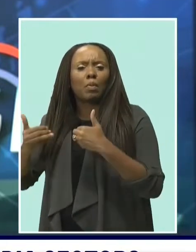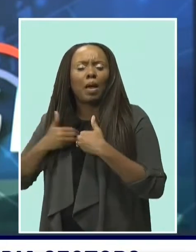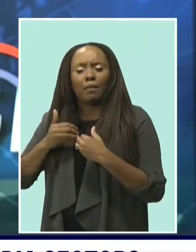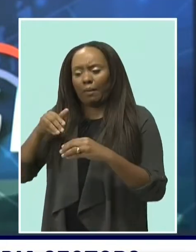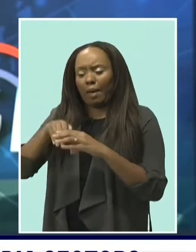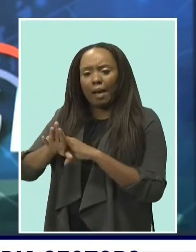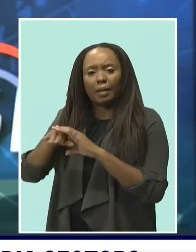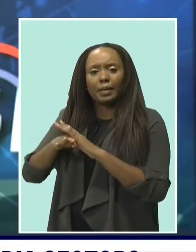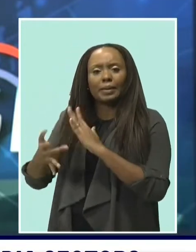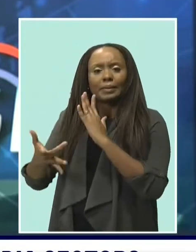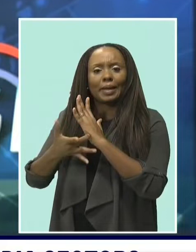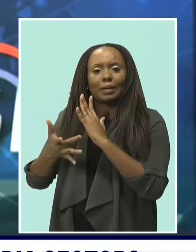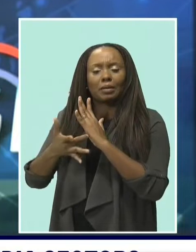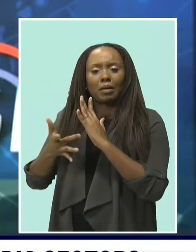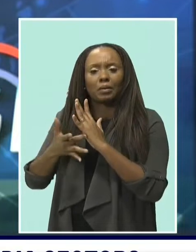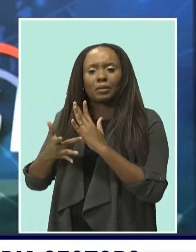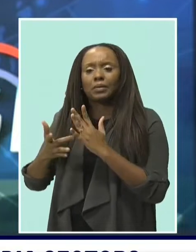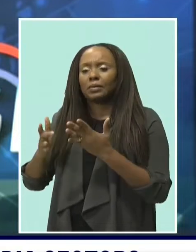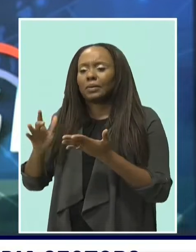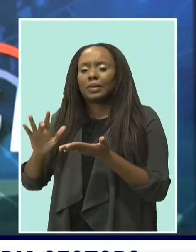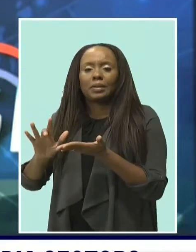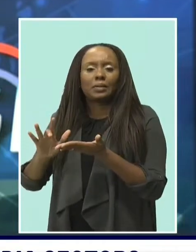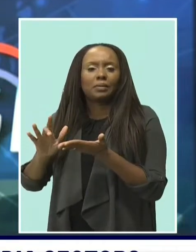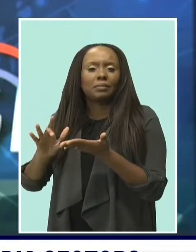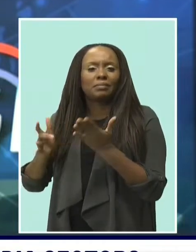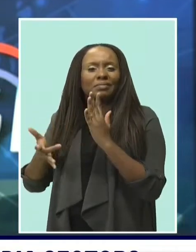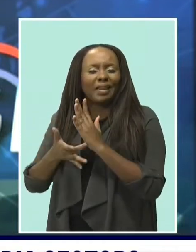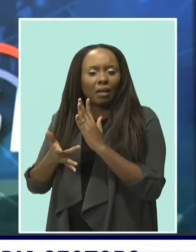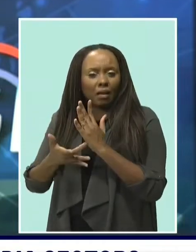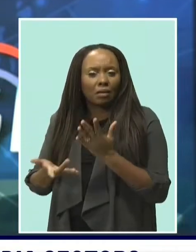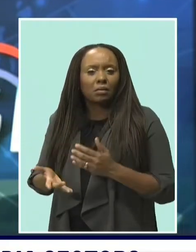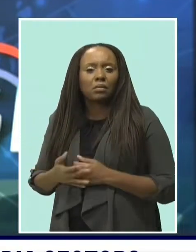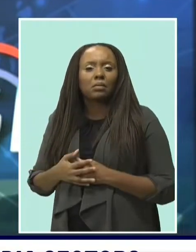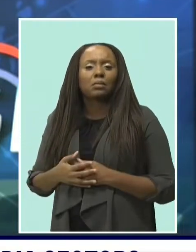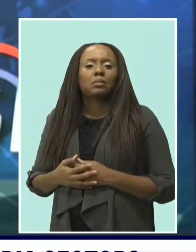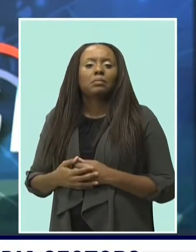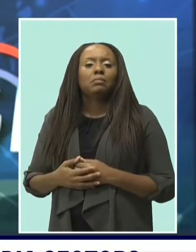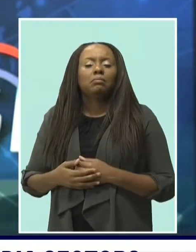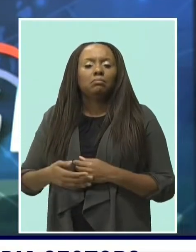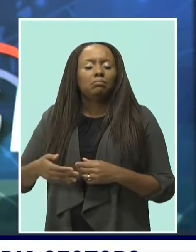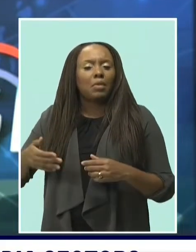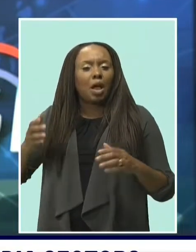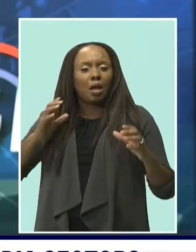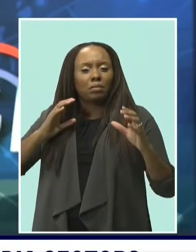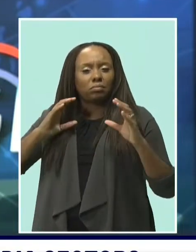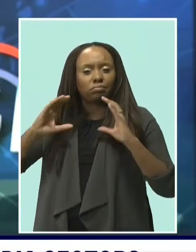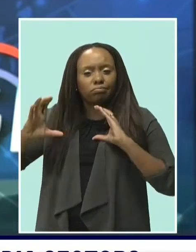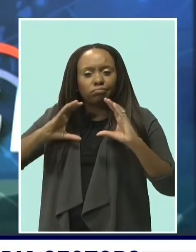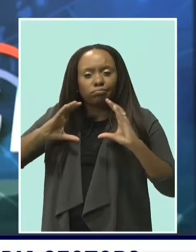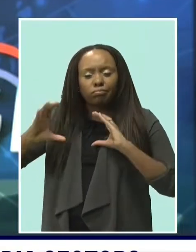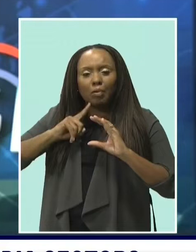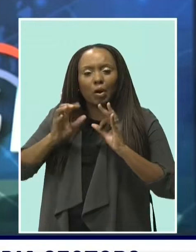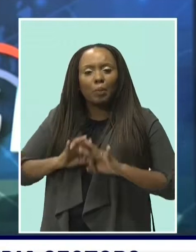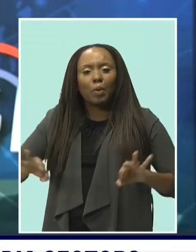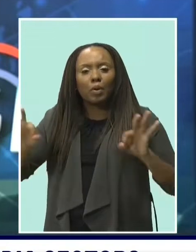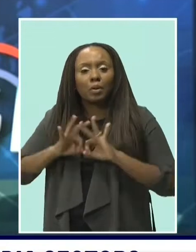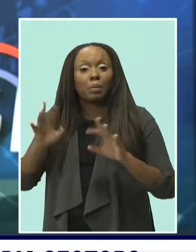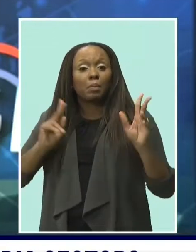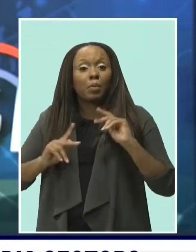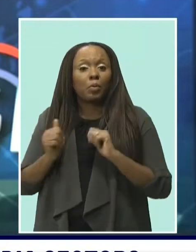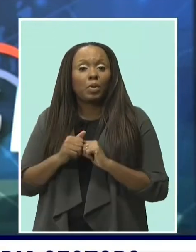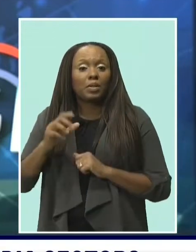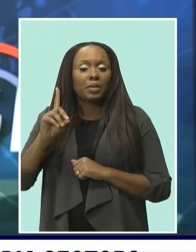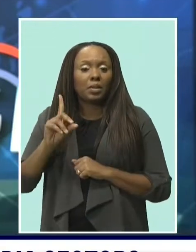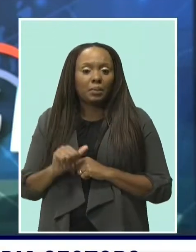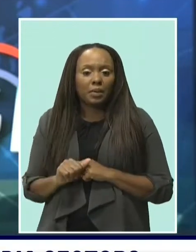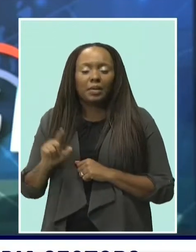address at the 51st Annual Conference of the International Institution of Communication, Ms. Mottley said individuals with disabilities must